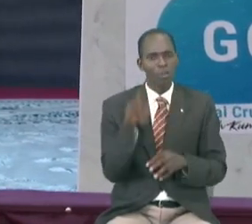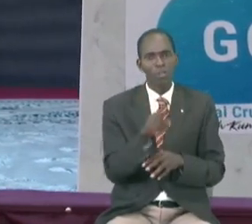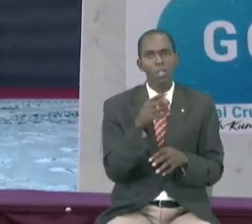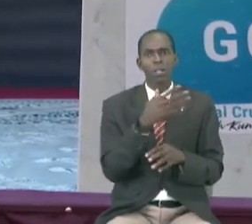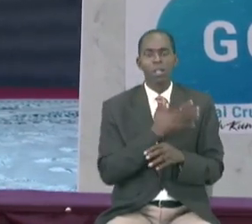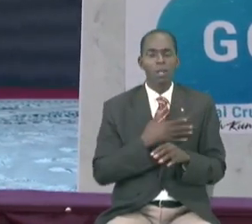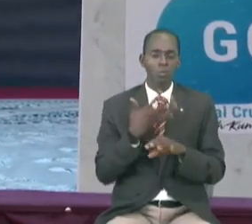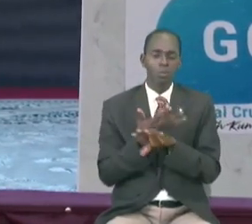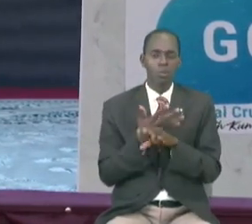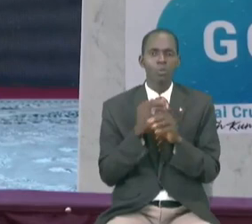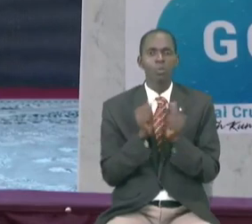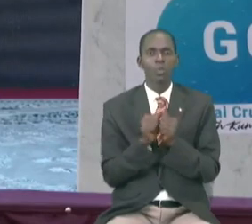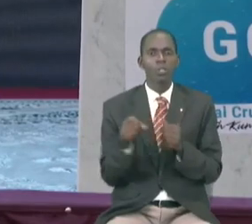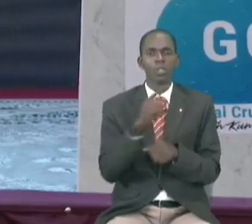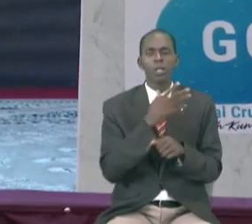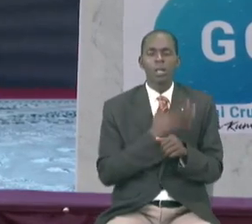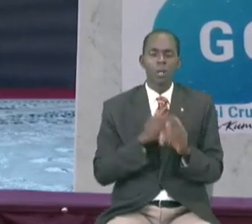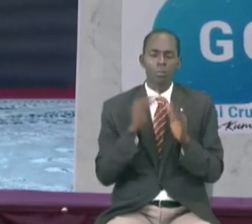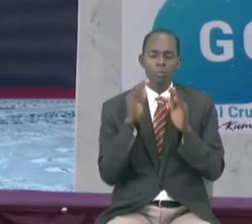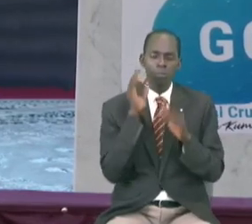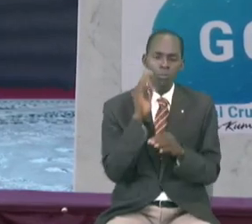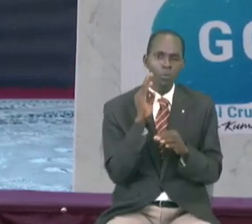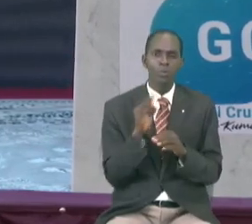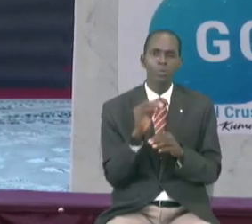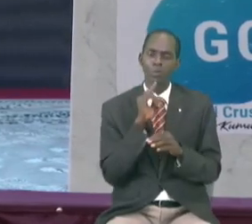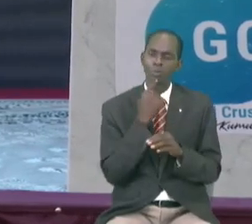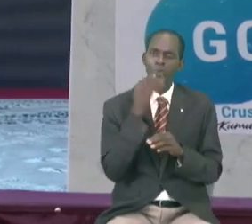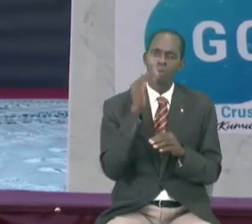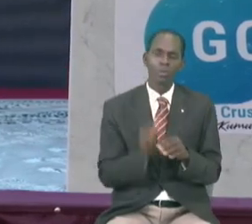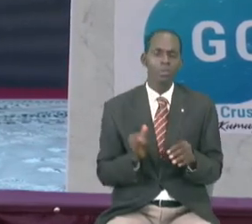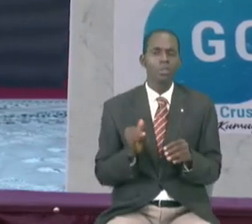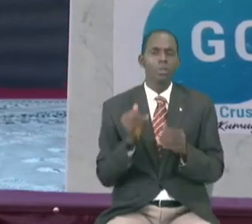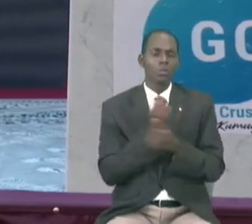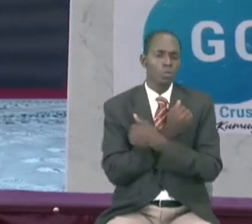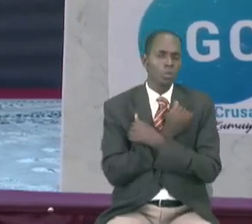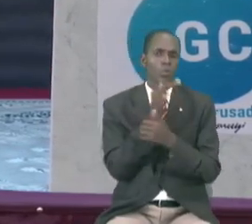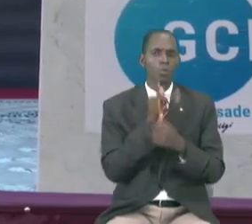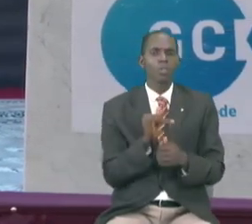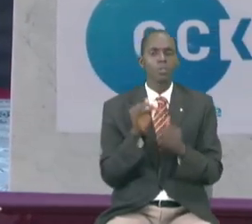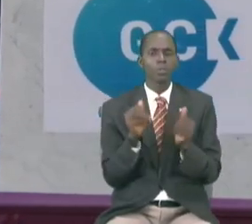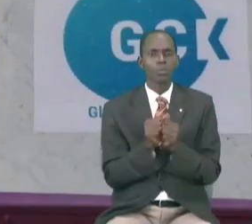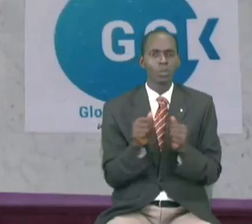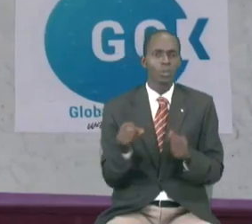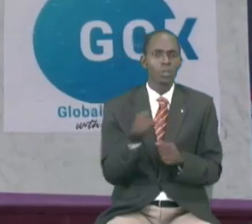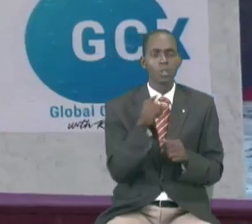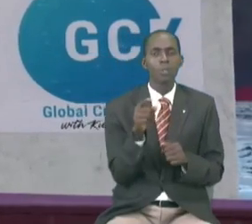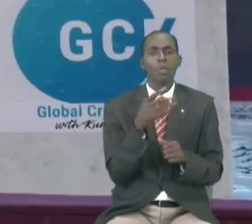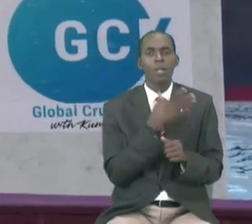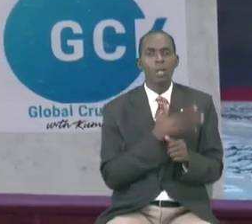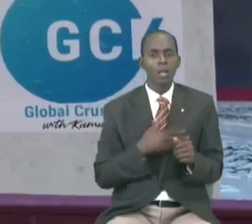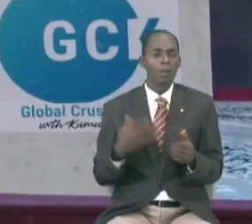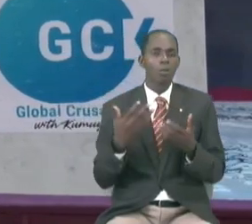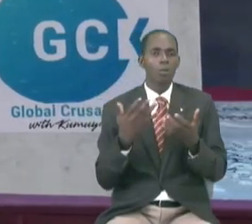salvation like God desires their salvation, and preach and preach and preach until they turn,